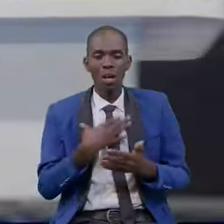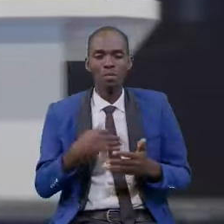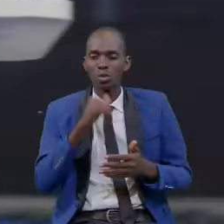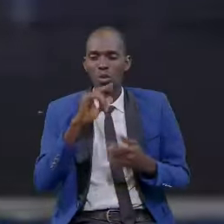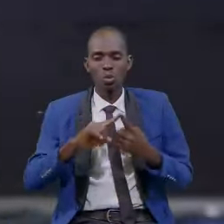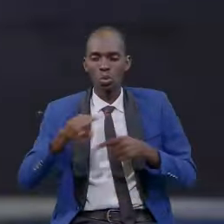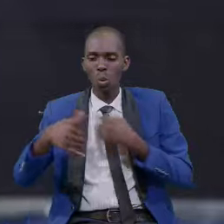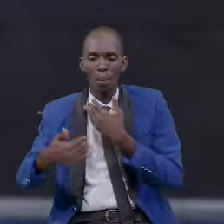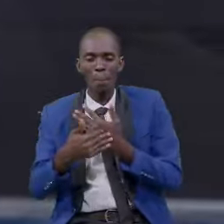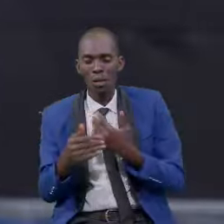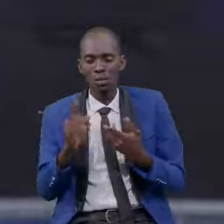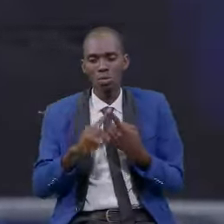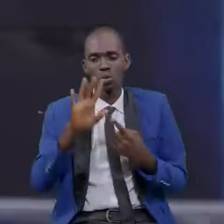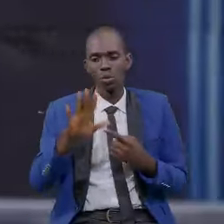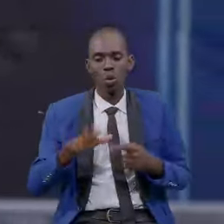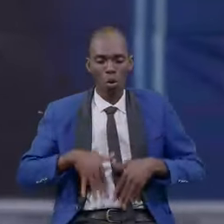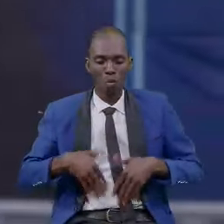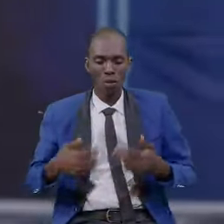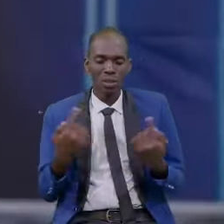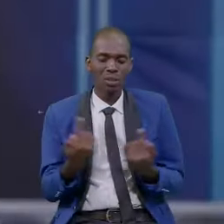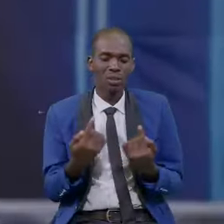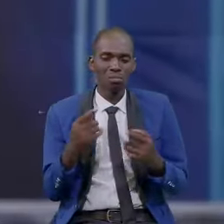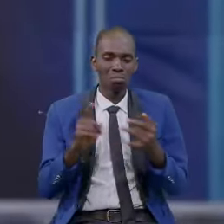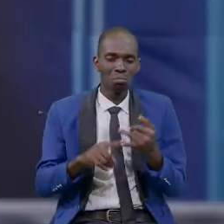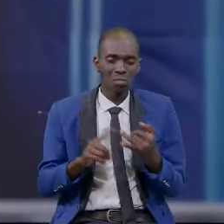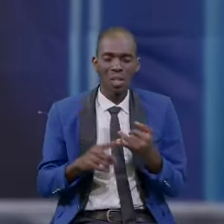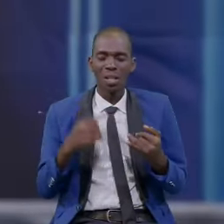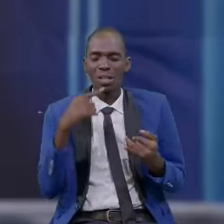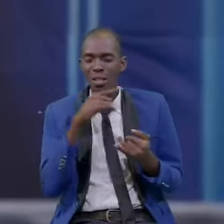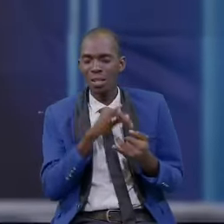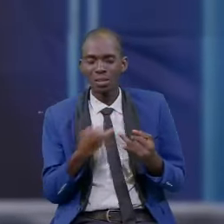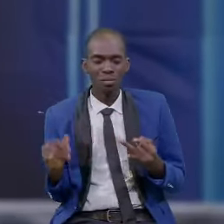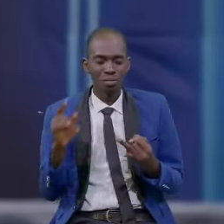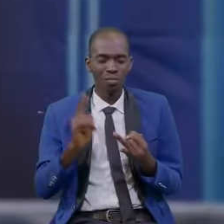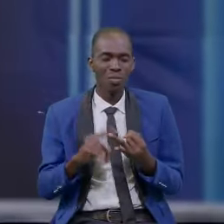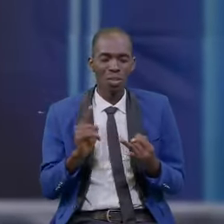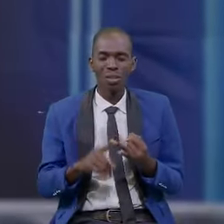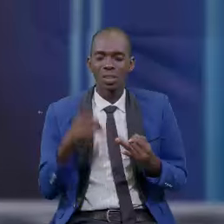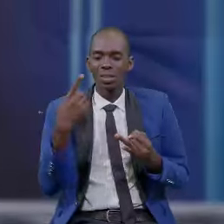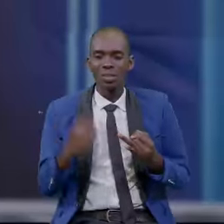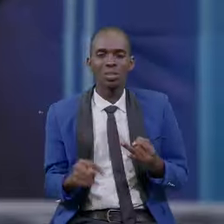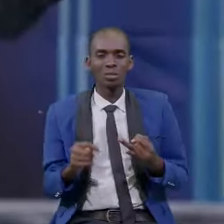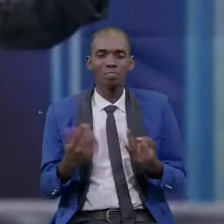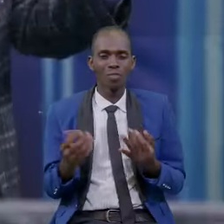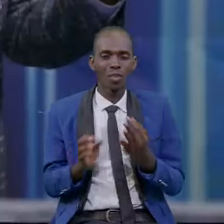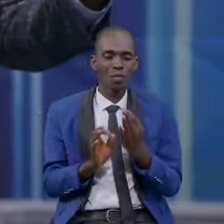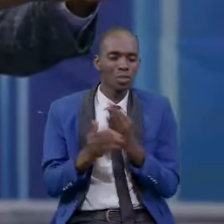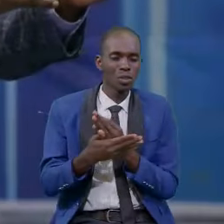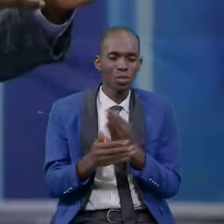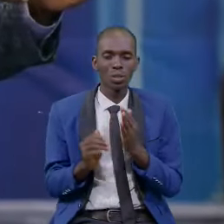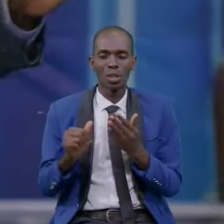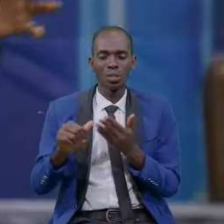back to the deception, go back to the fornication, go back to the adultery. No, you